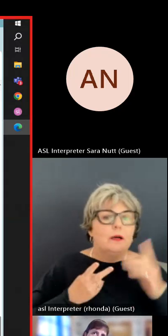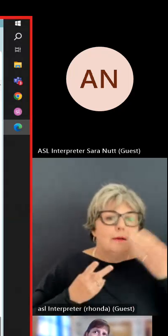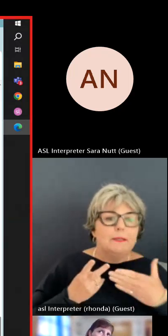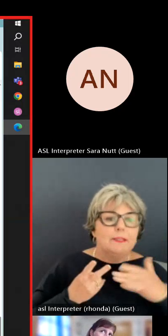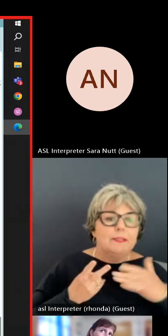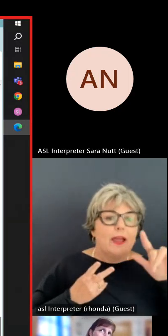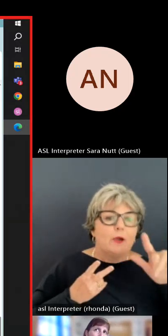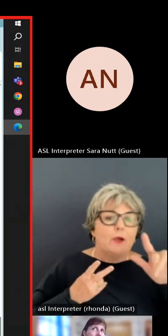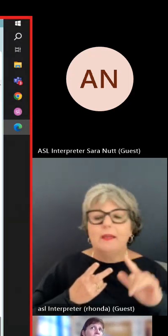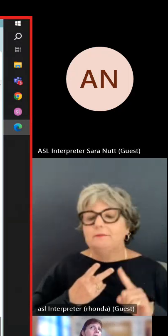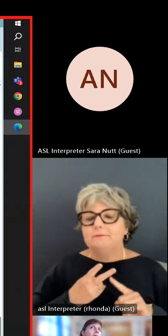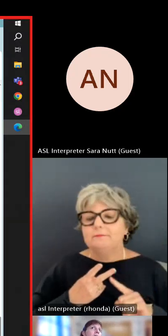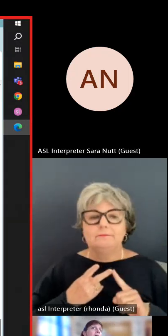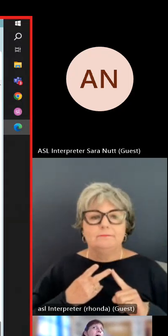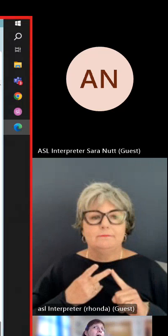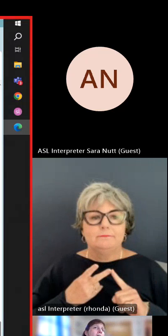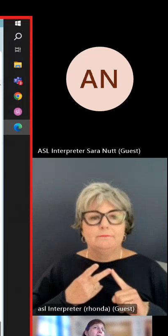airplane.